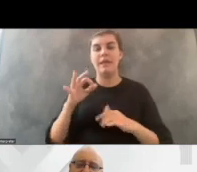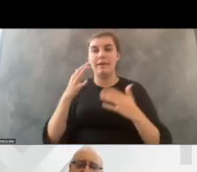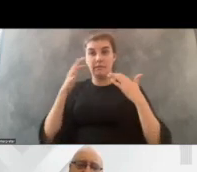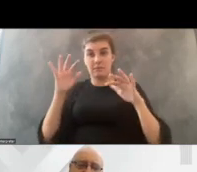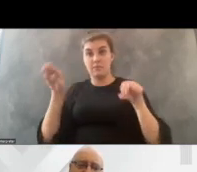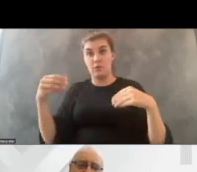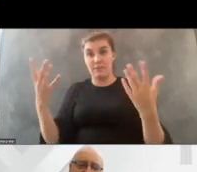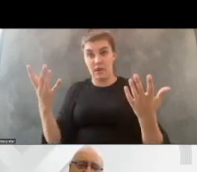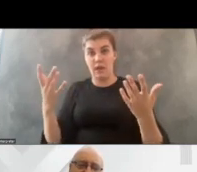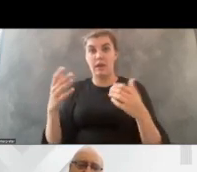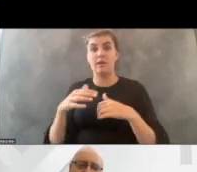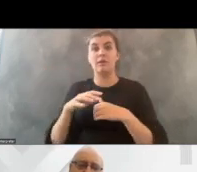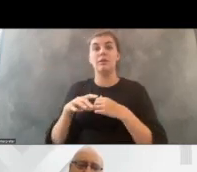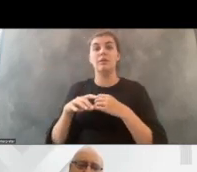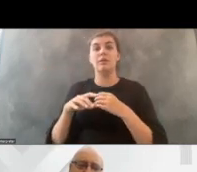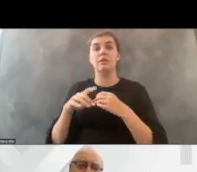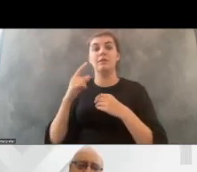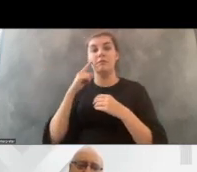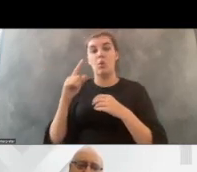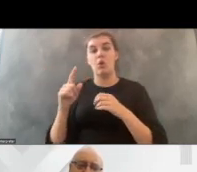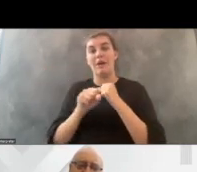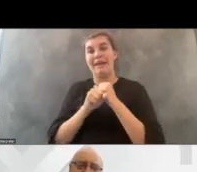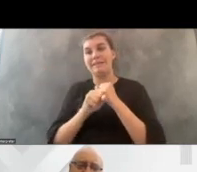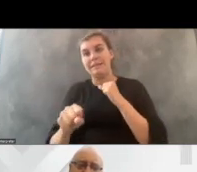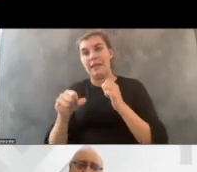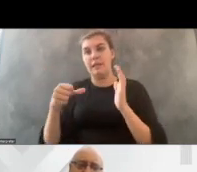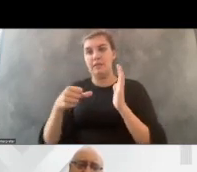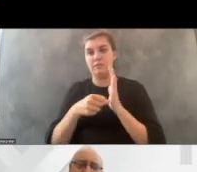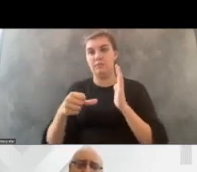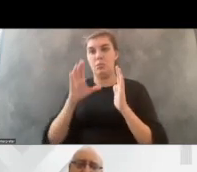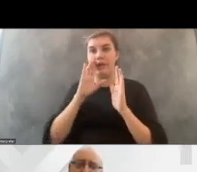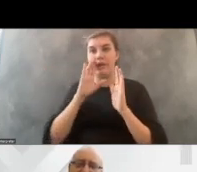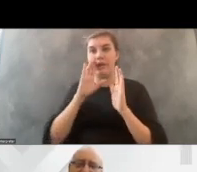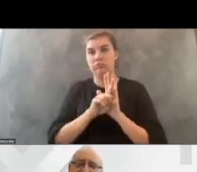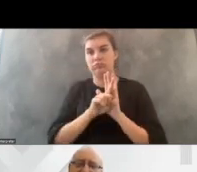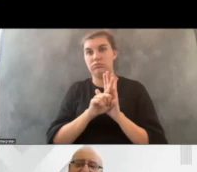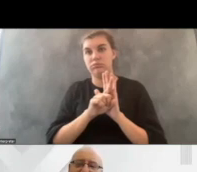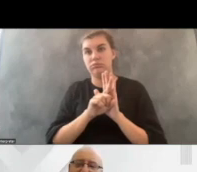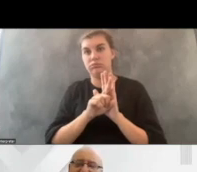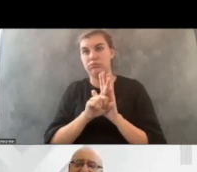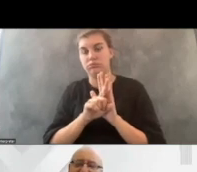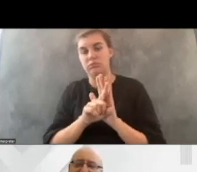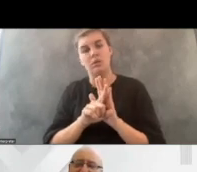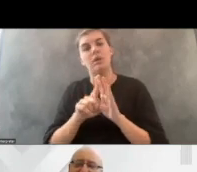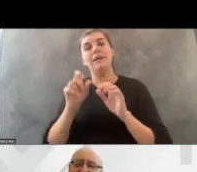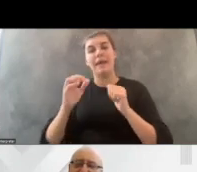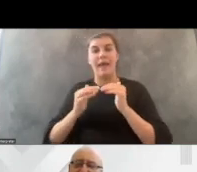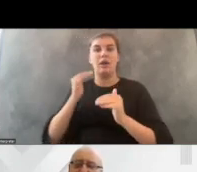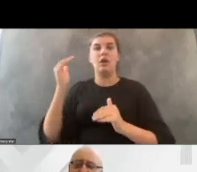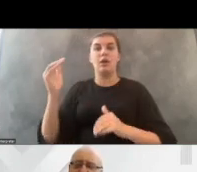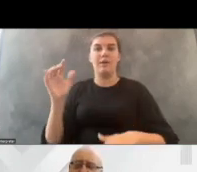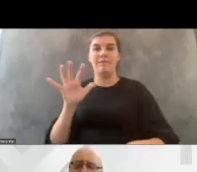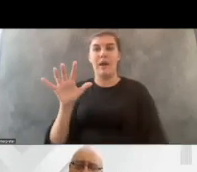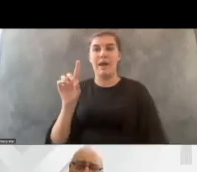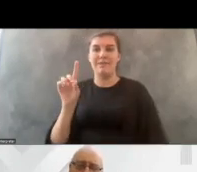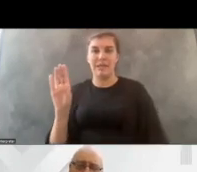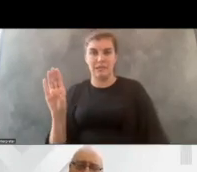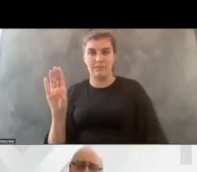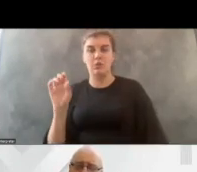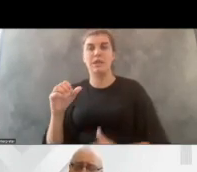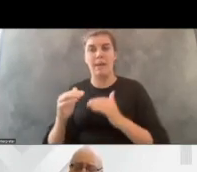Is that the flashing mode is where you have, say, the north-south direction is flashing red for the